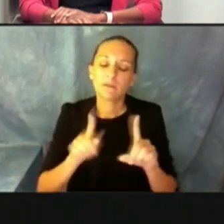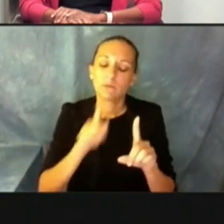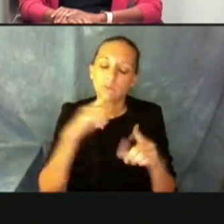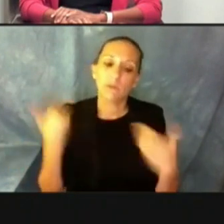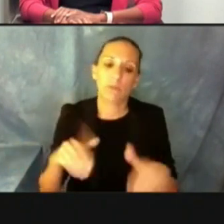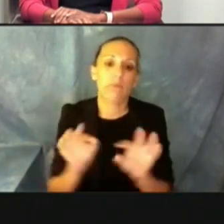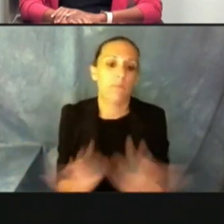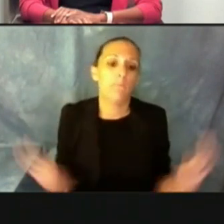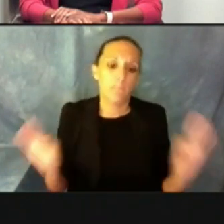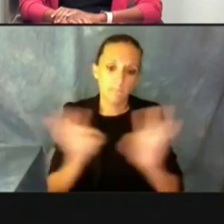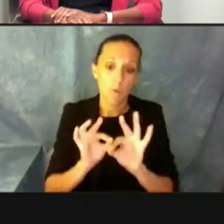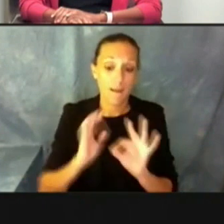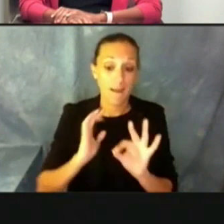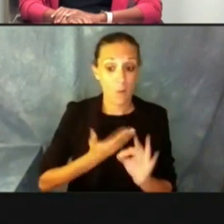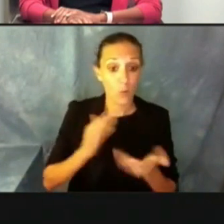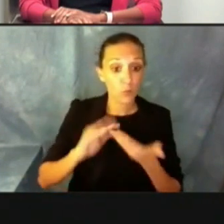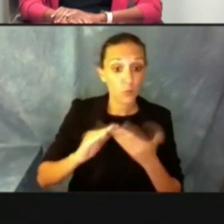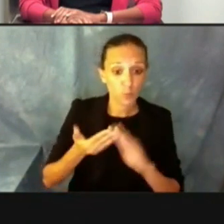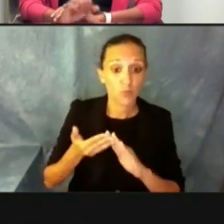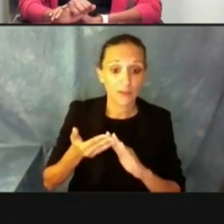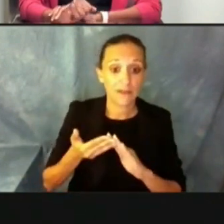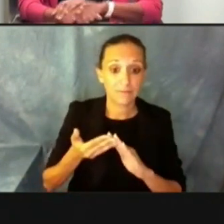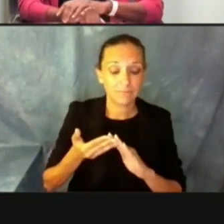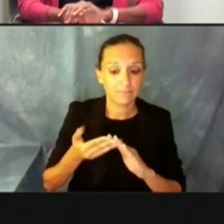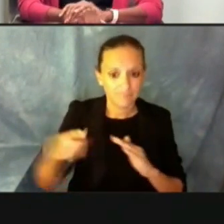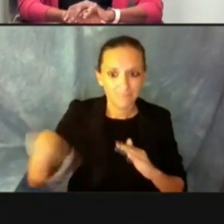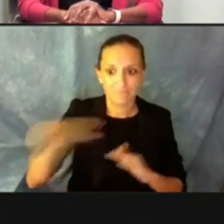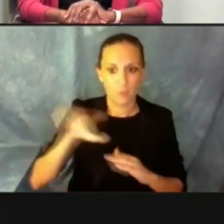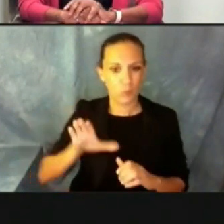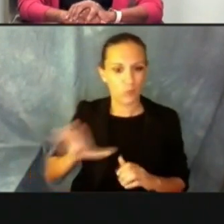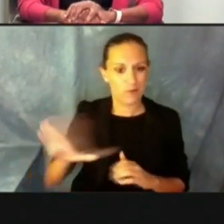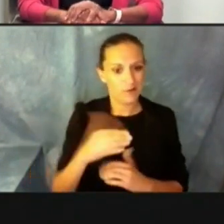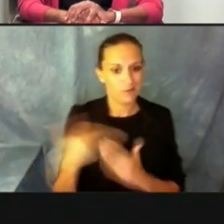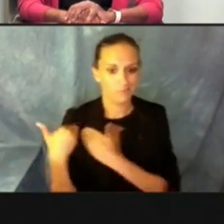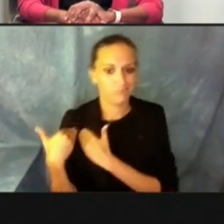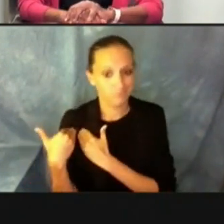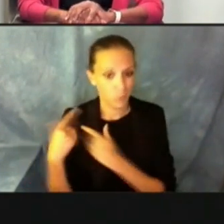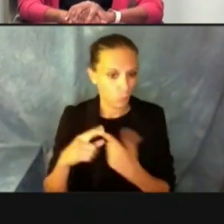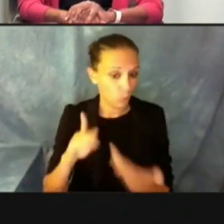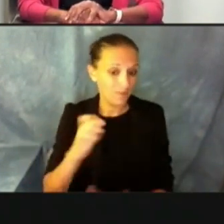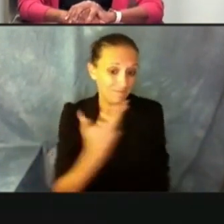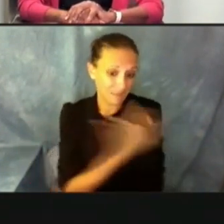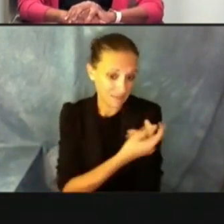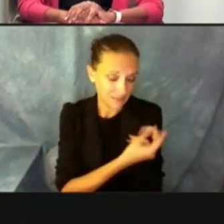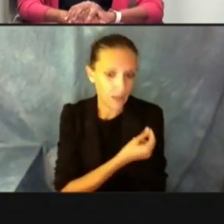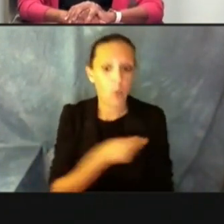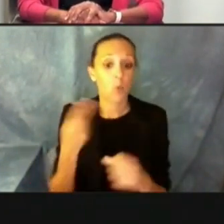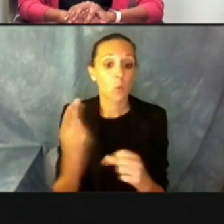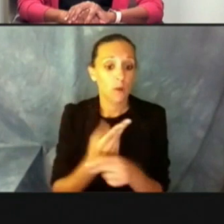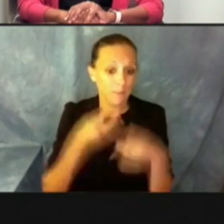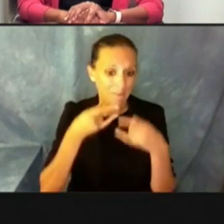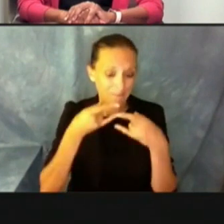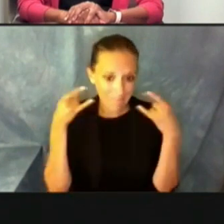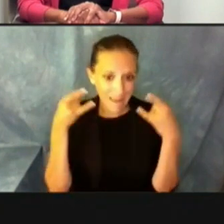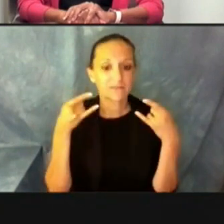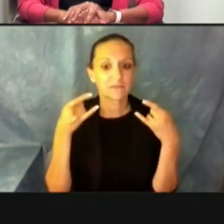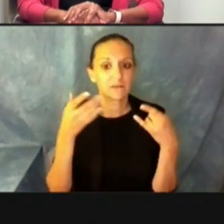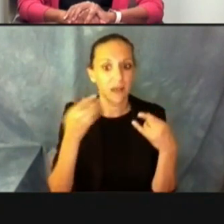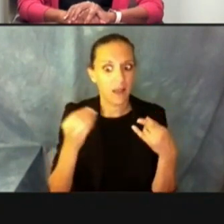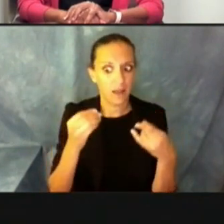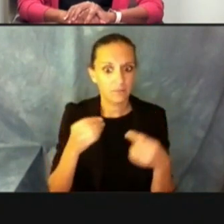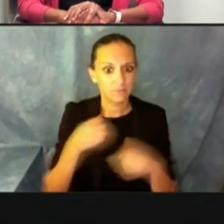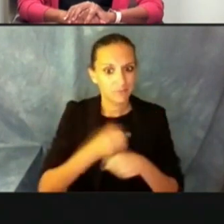important that our community does its part to be vaccinated and to wear masks and to take